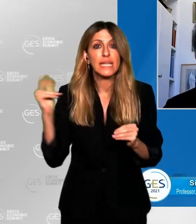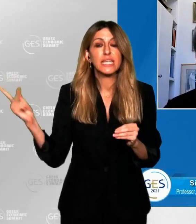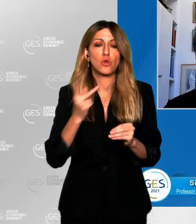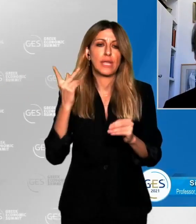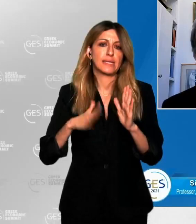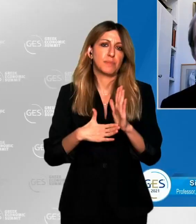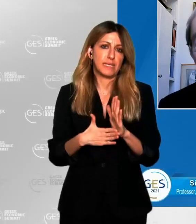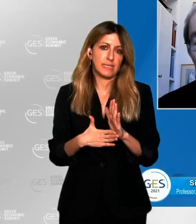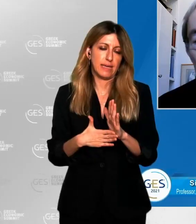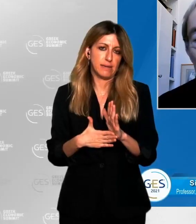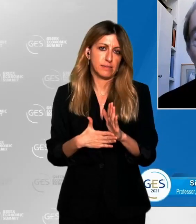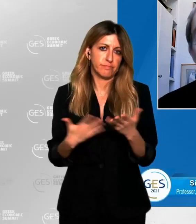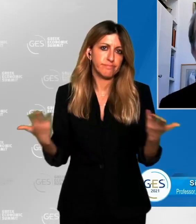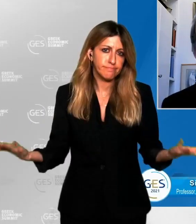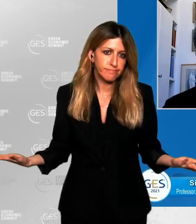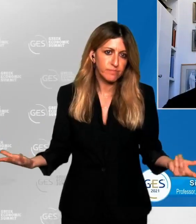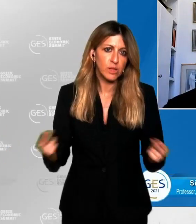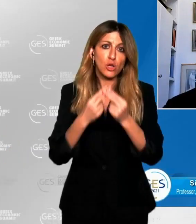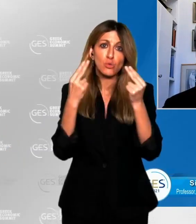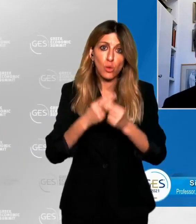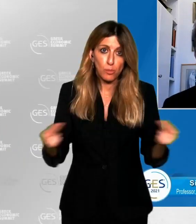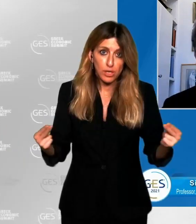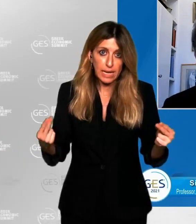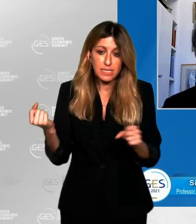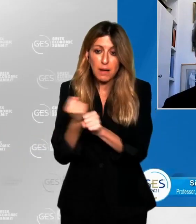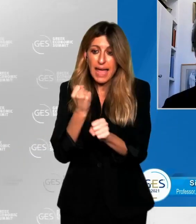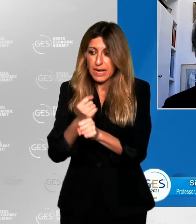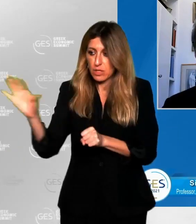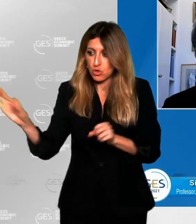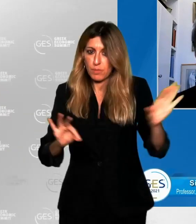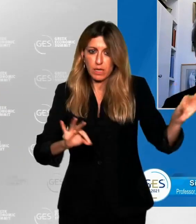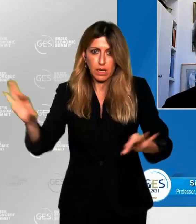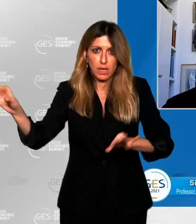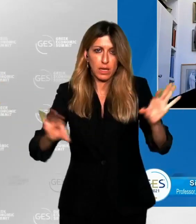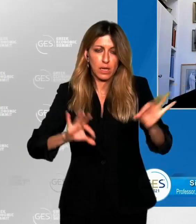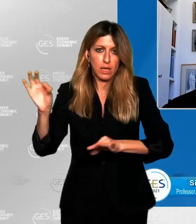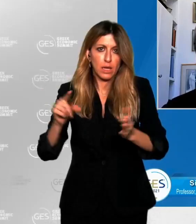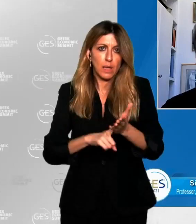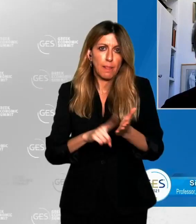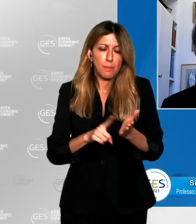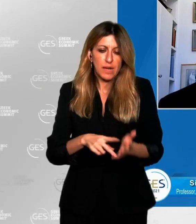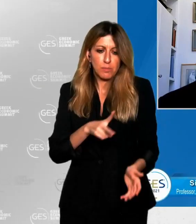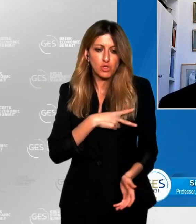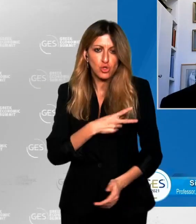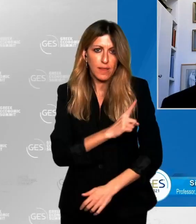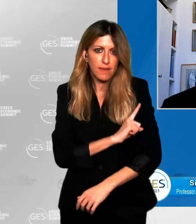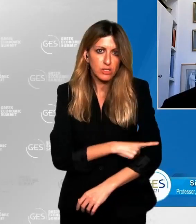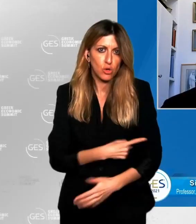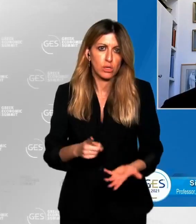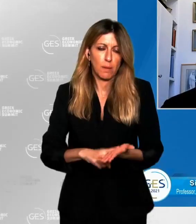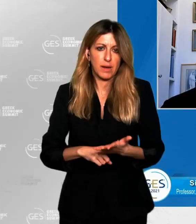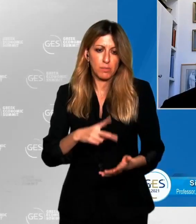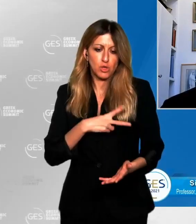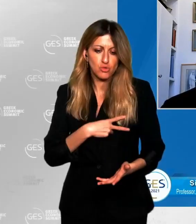provide good social service, and also training in the job once